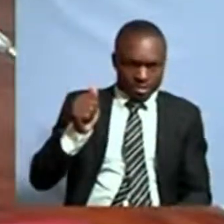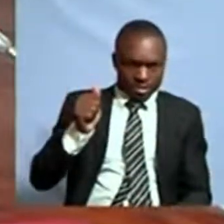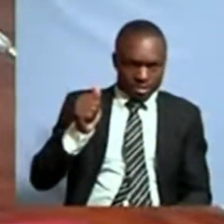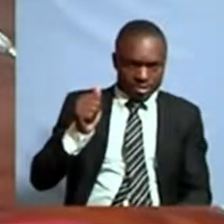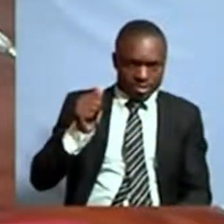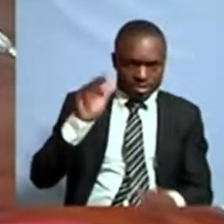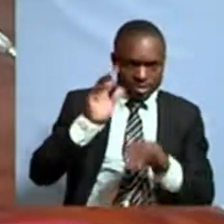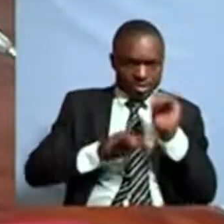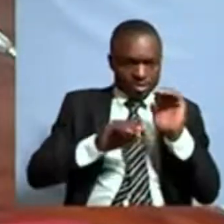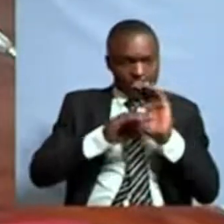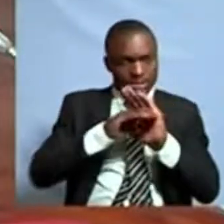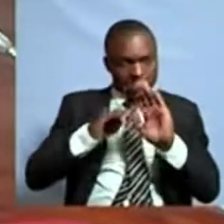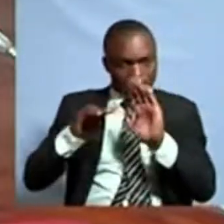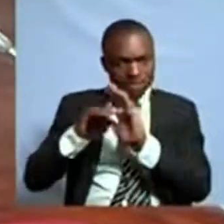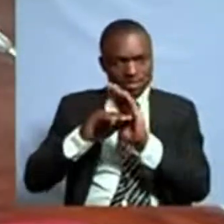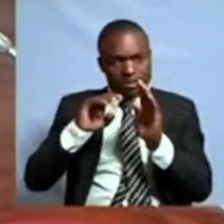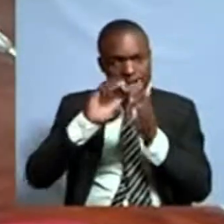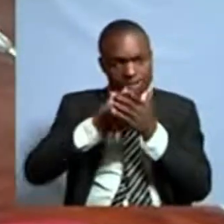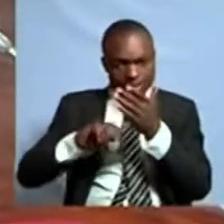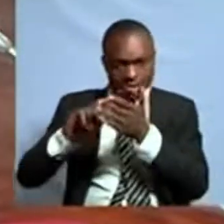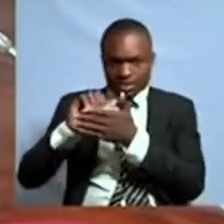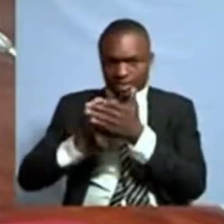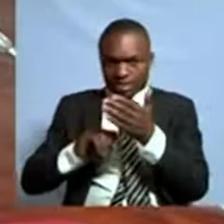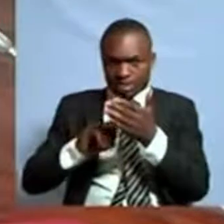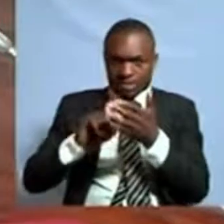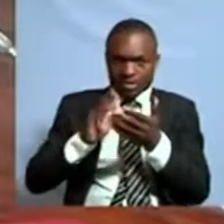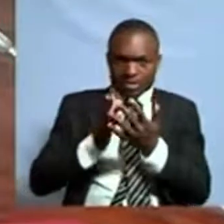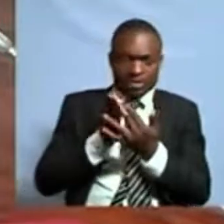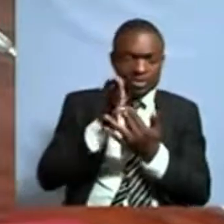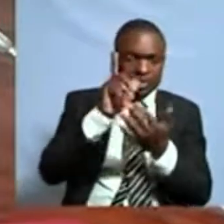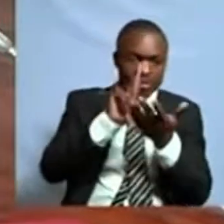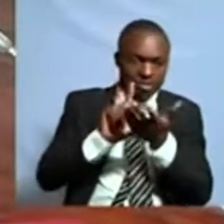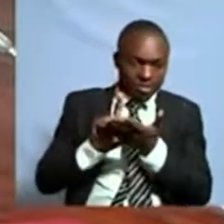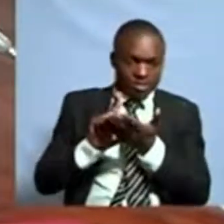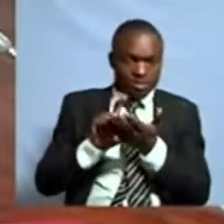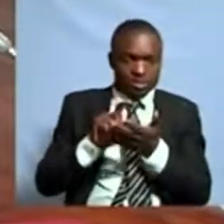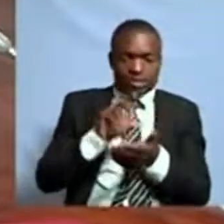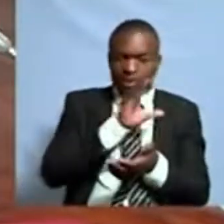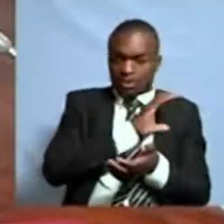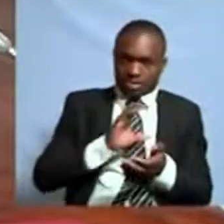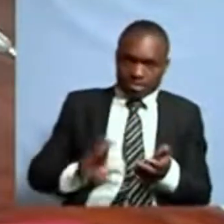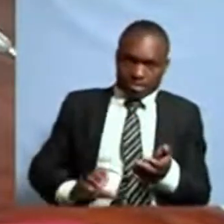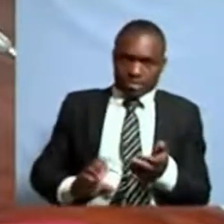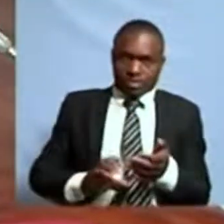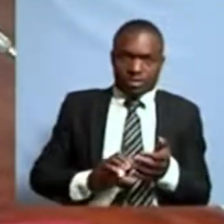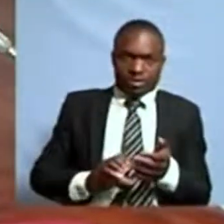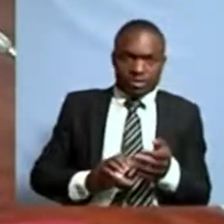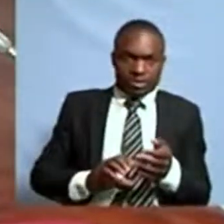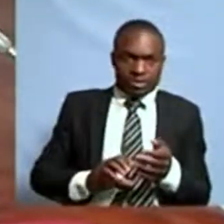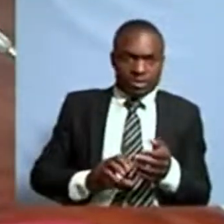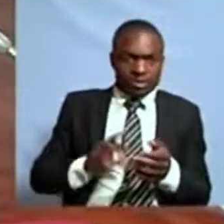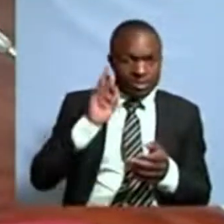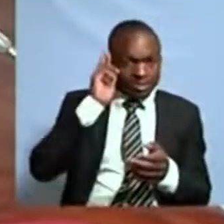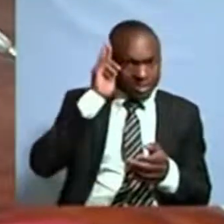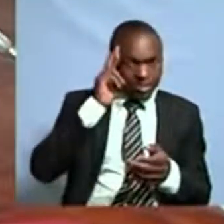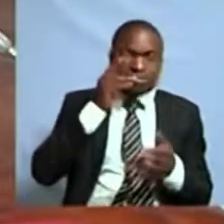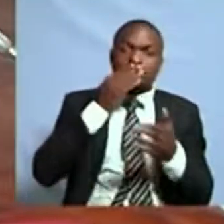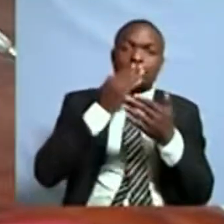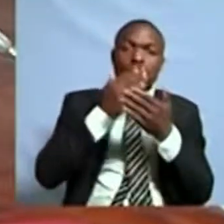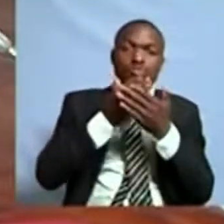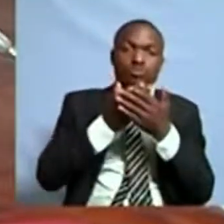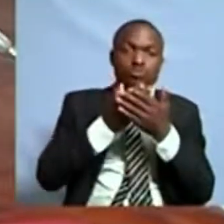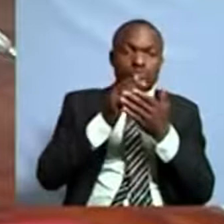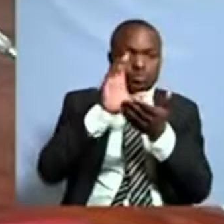withdrawal, through loan facilities which are actually at an affordable interest rate, Chair, we may